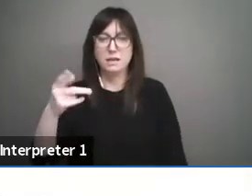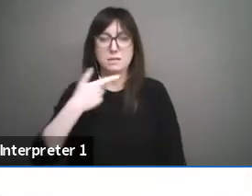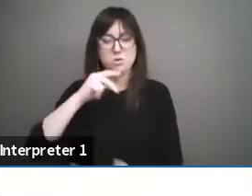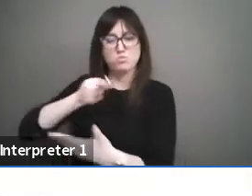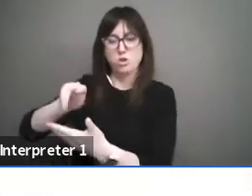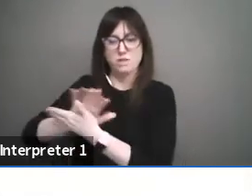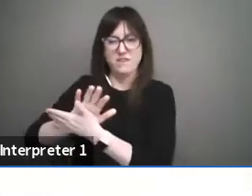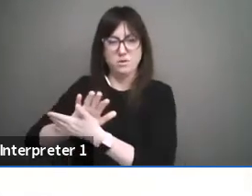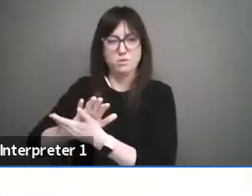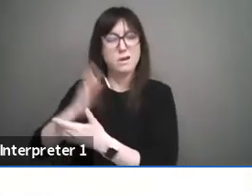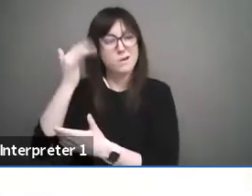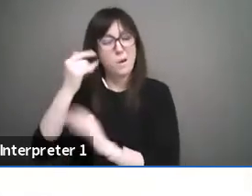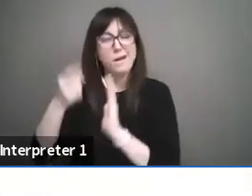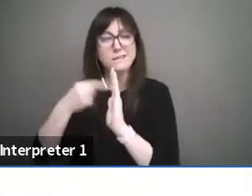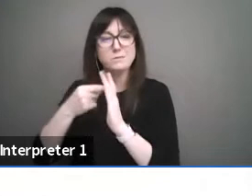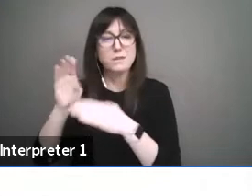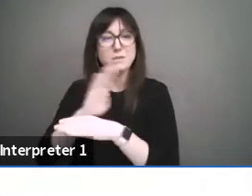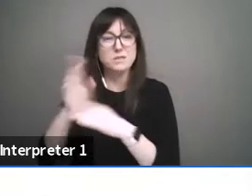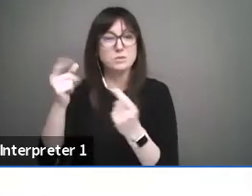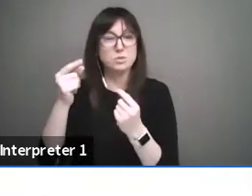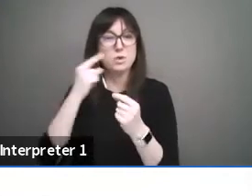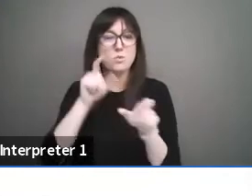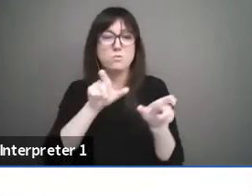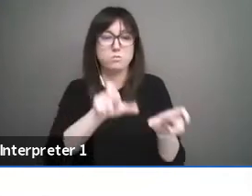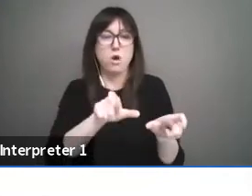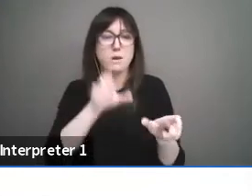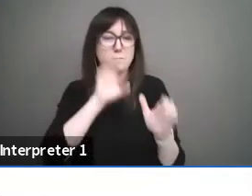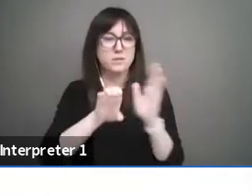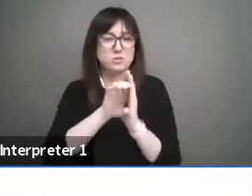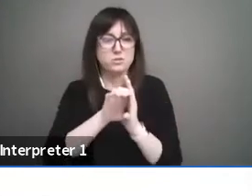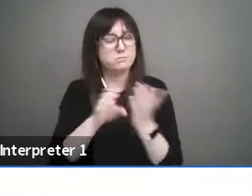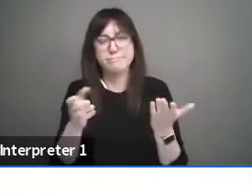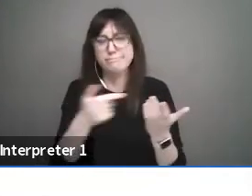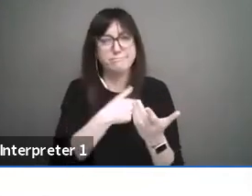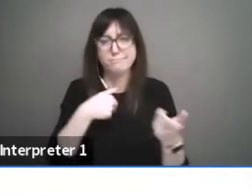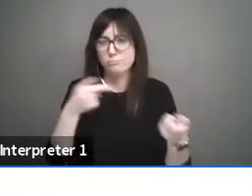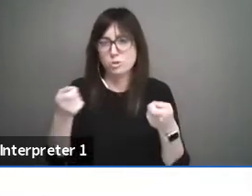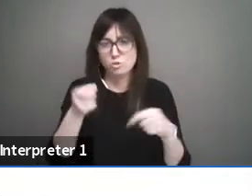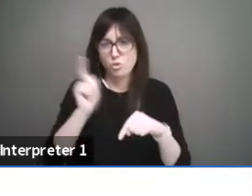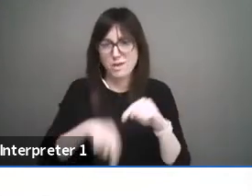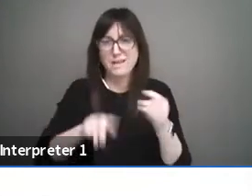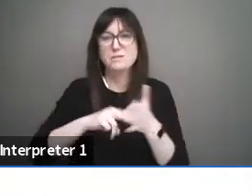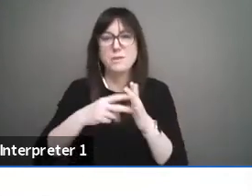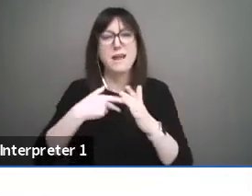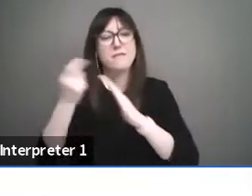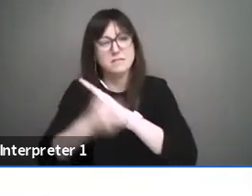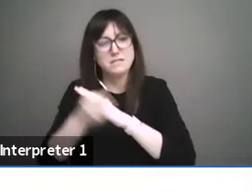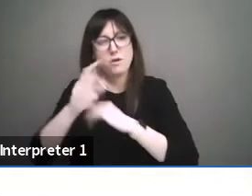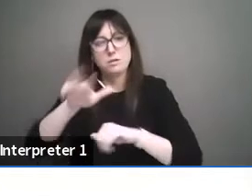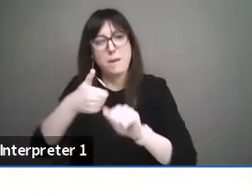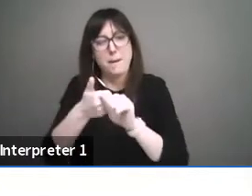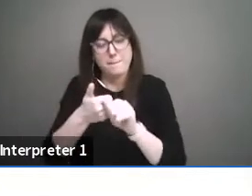sometimes organizations will block imagery. We can't control that. So we want to have a default, a fallback, just in